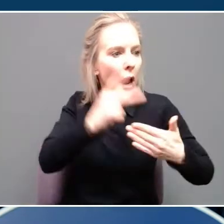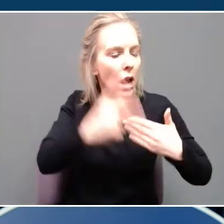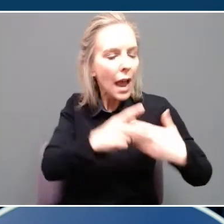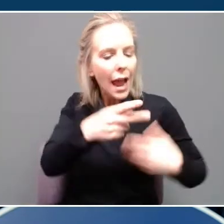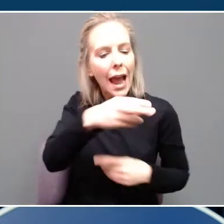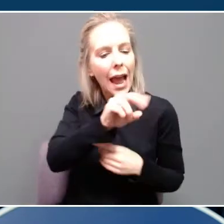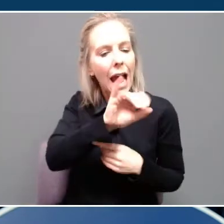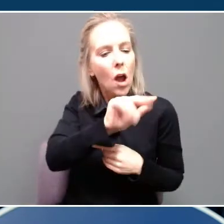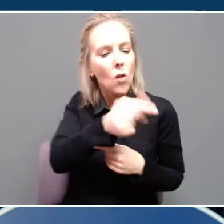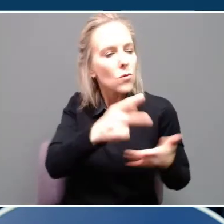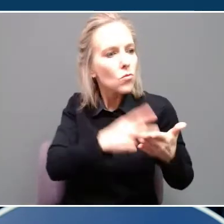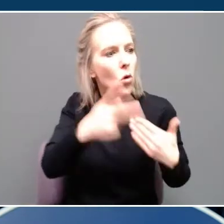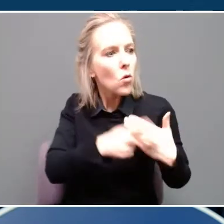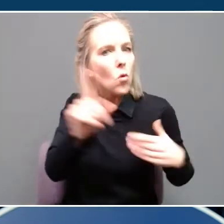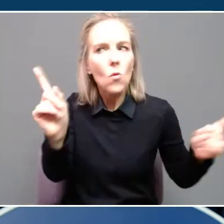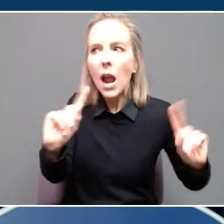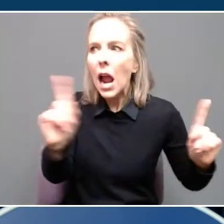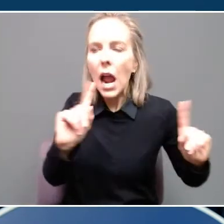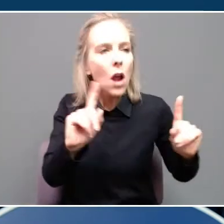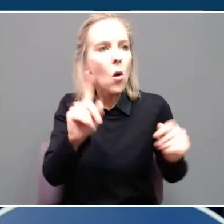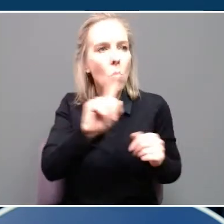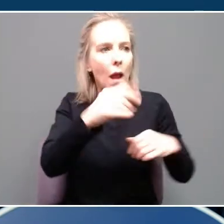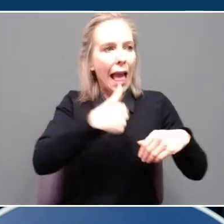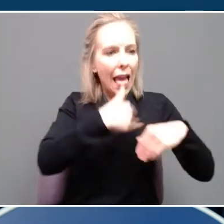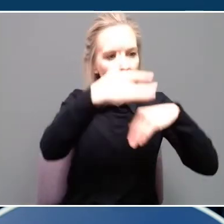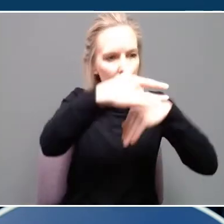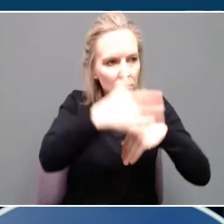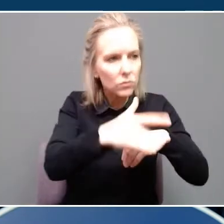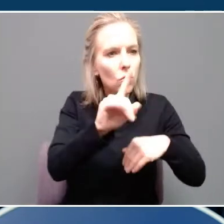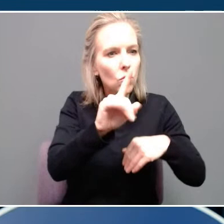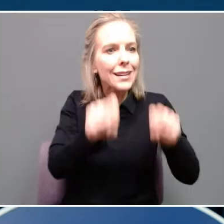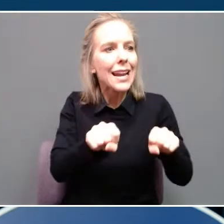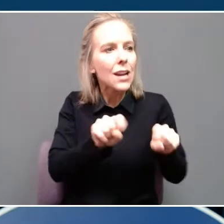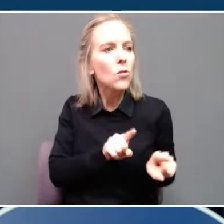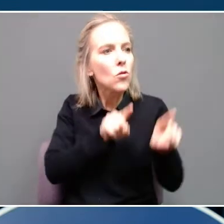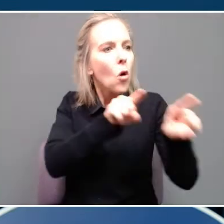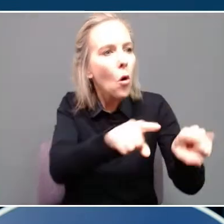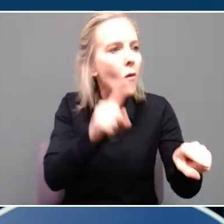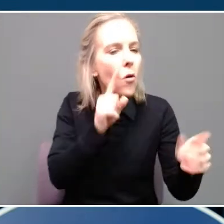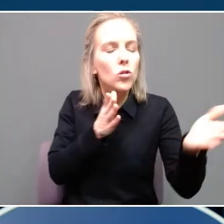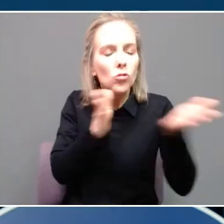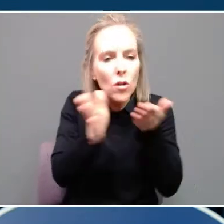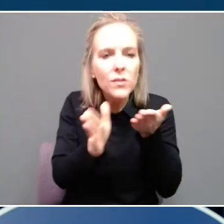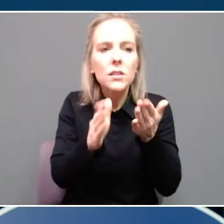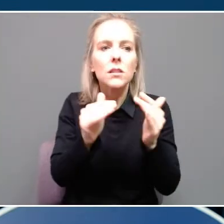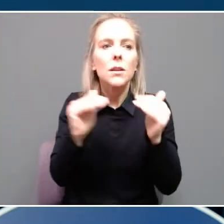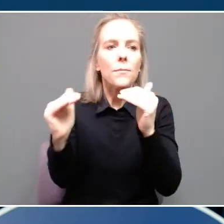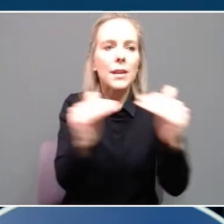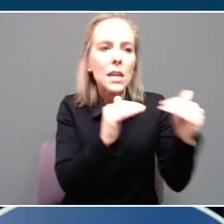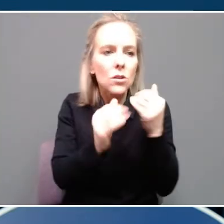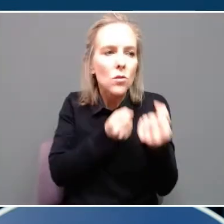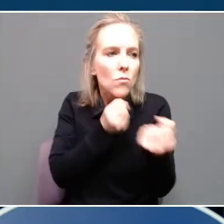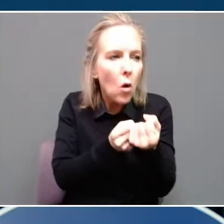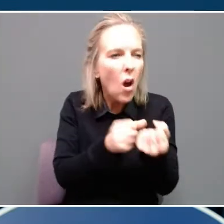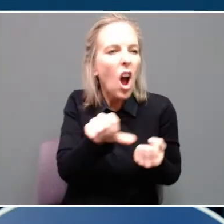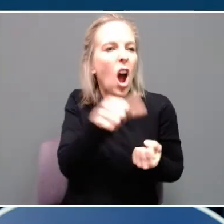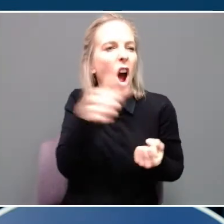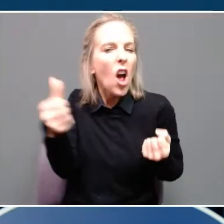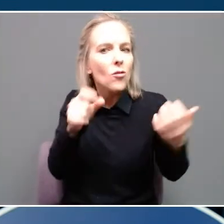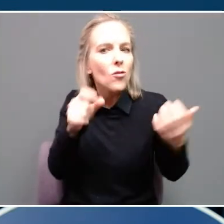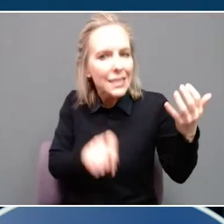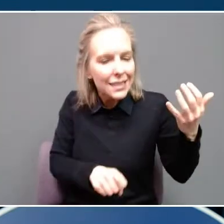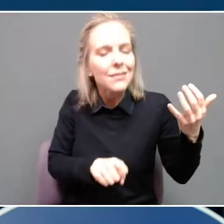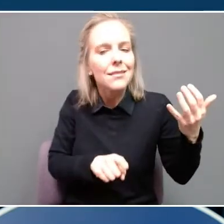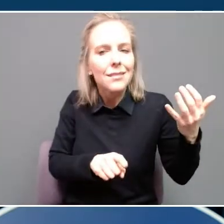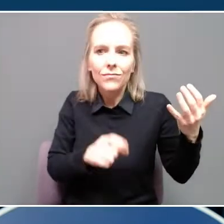there's space for you to go to continue to get services, peer support, and other needs. And finally, you can visit